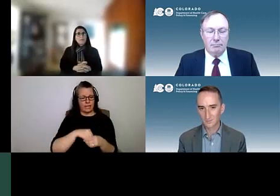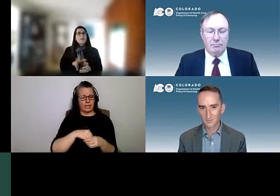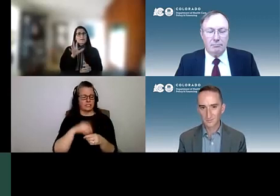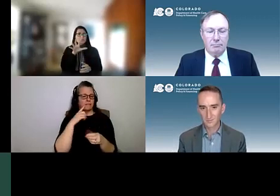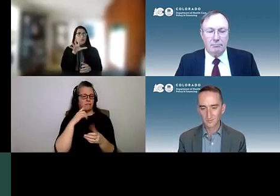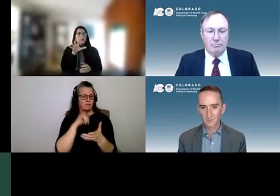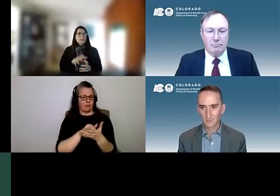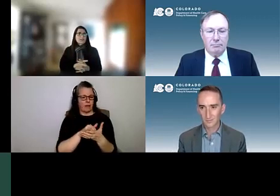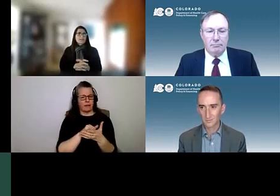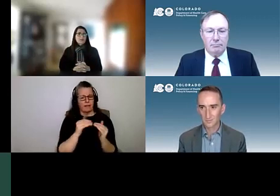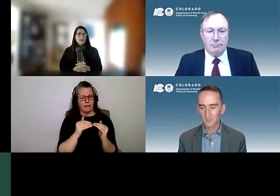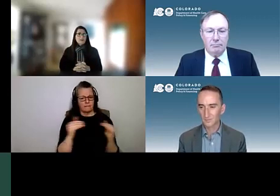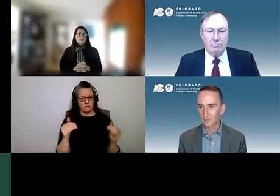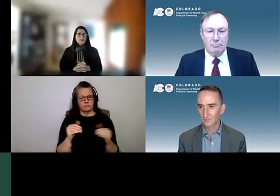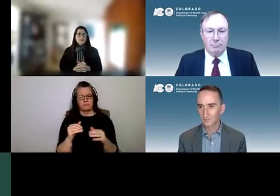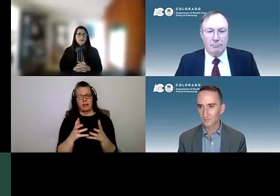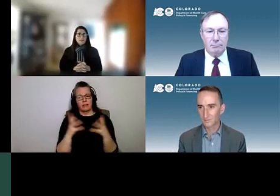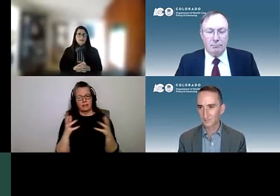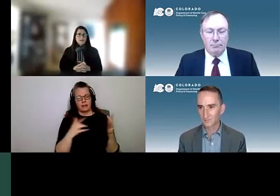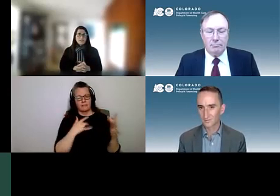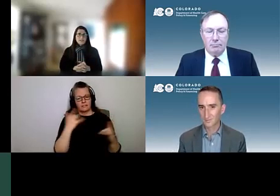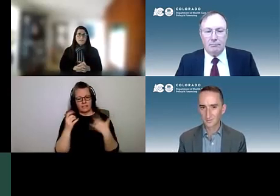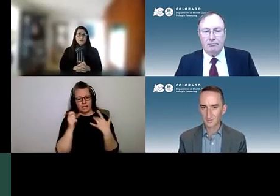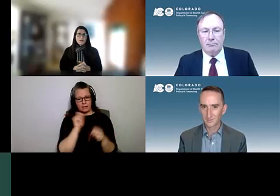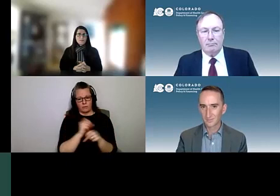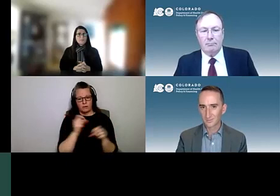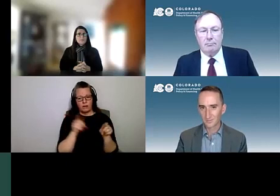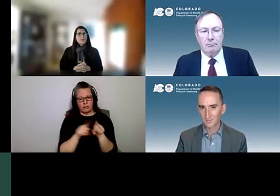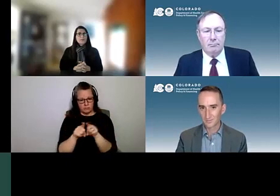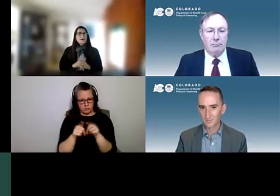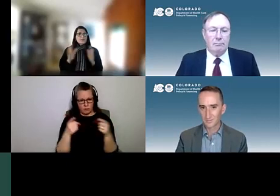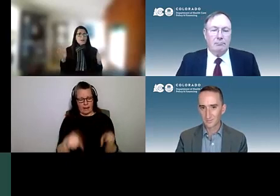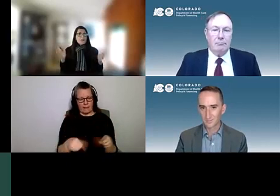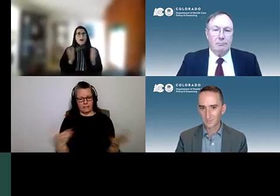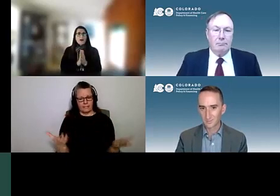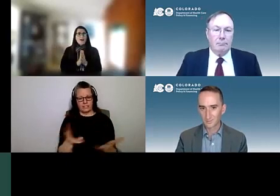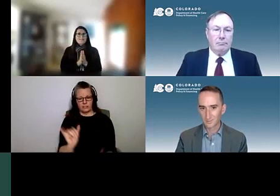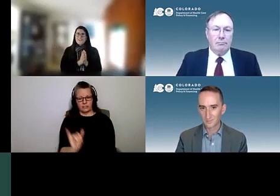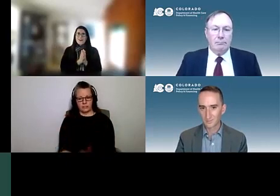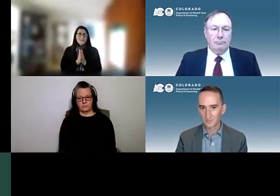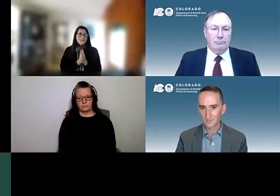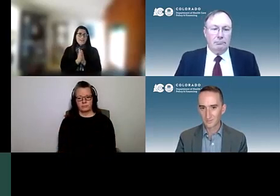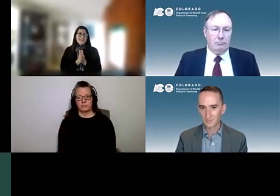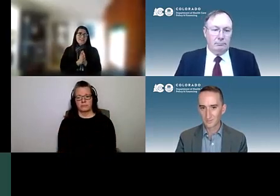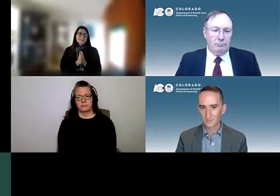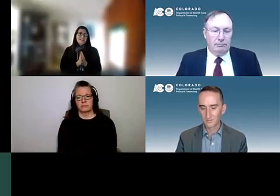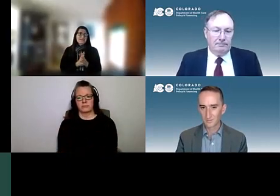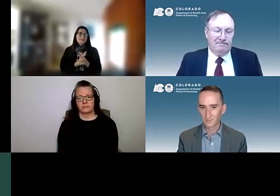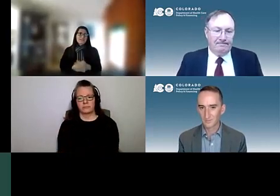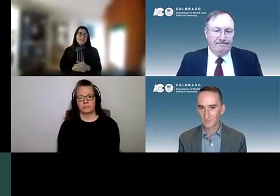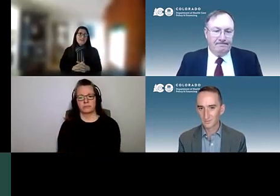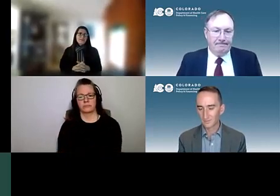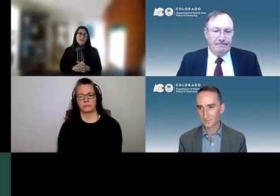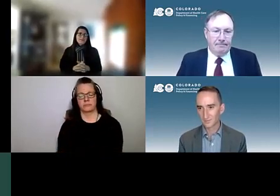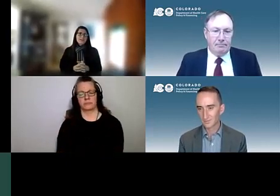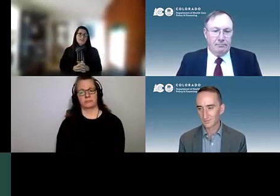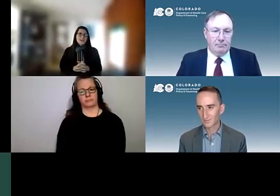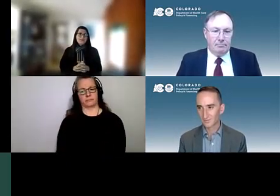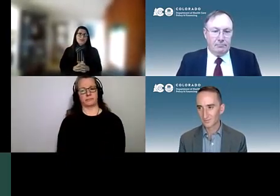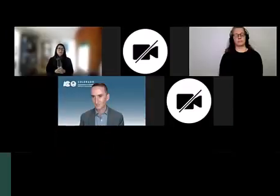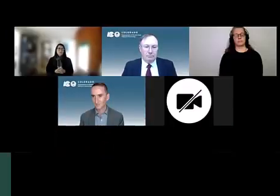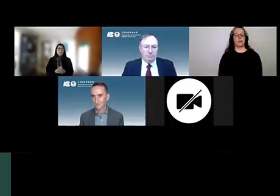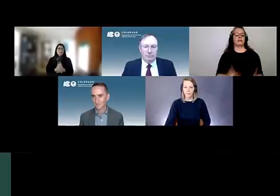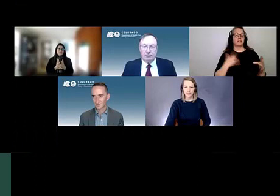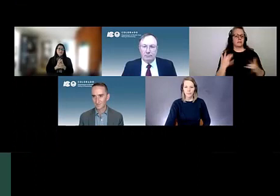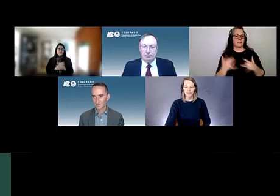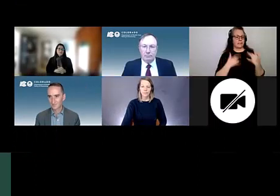level. So a lot of exciting work also occurring in this space as well. So ongoing exciting work, and we'd love to have